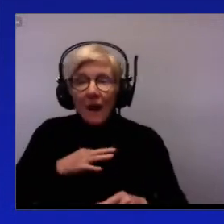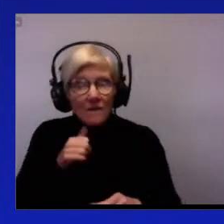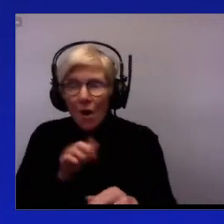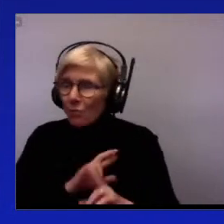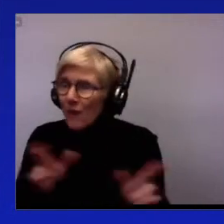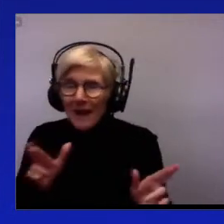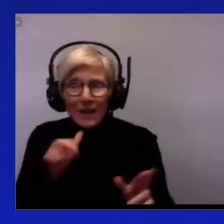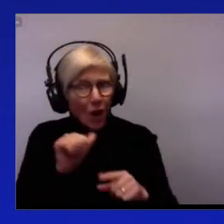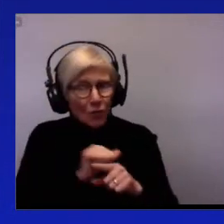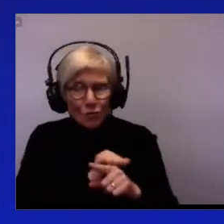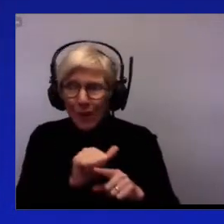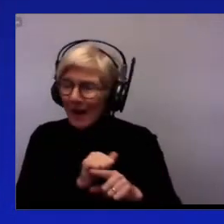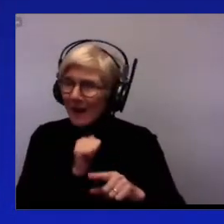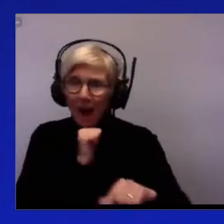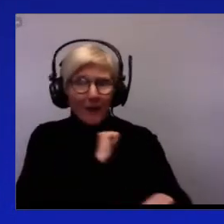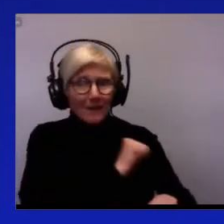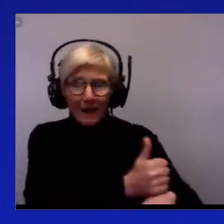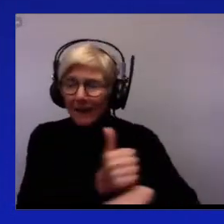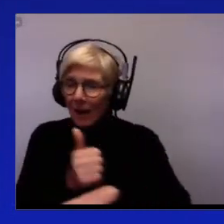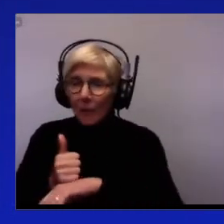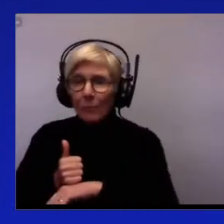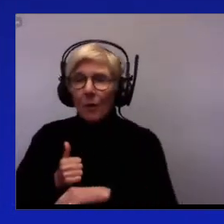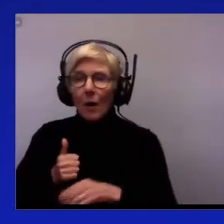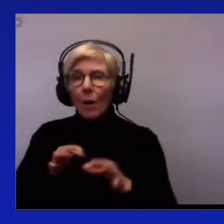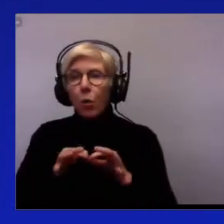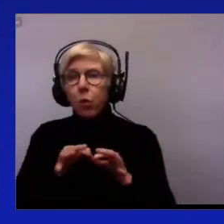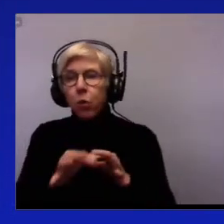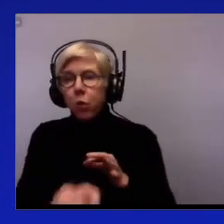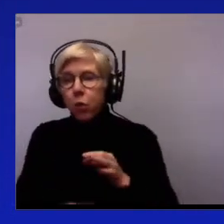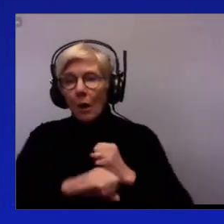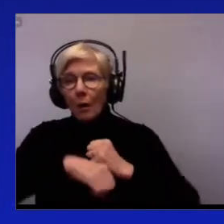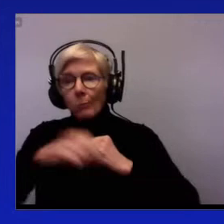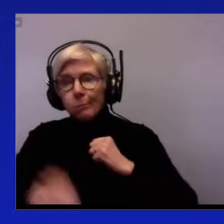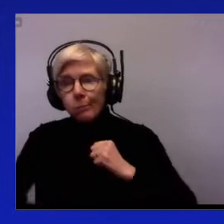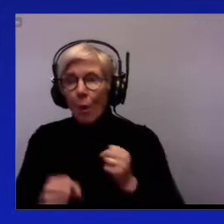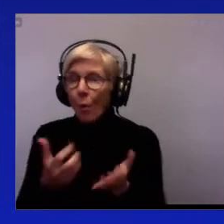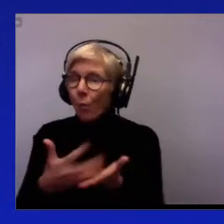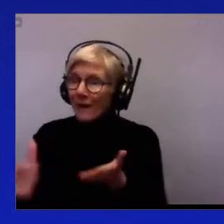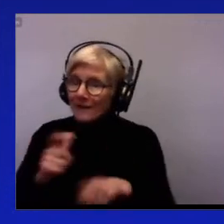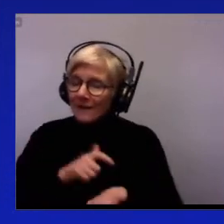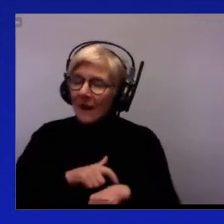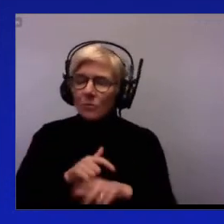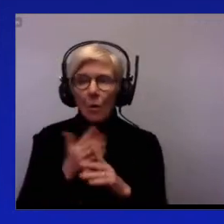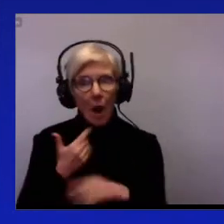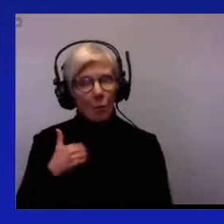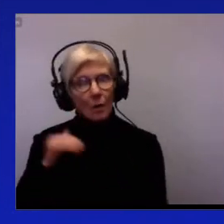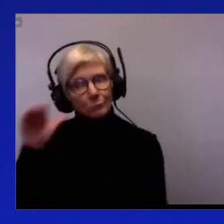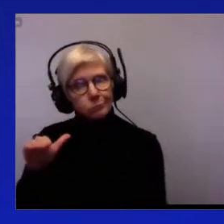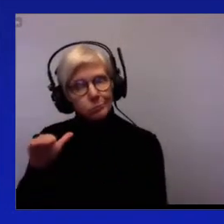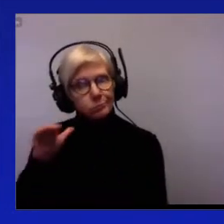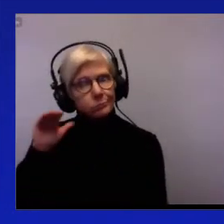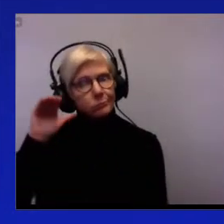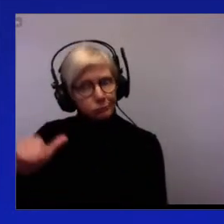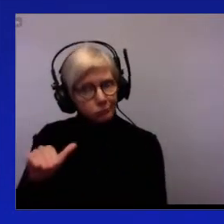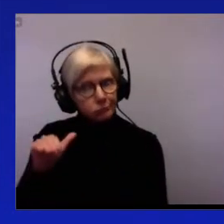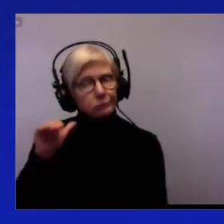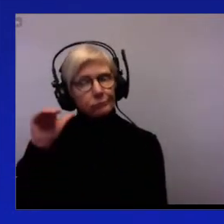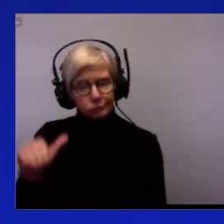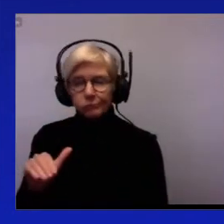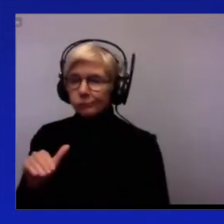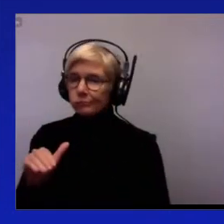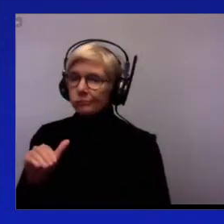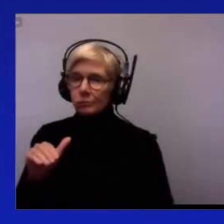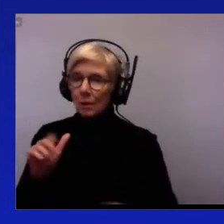vaccination capacity. So I will continue to ask you about that, because I want to make sure that as soon as